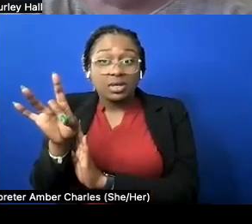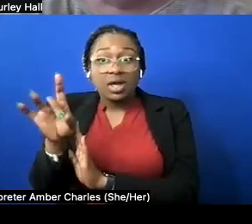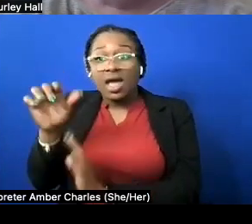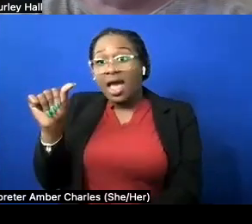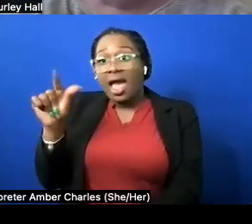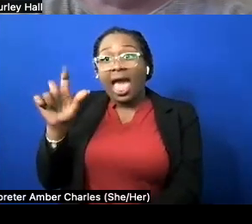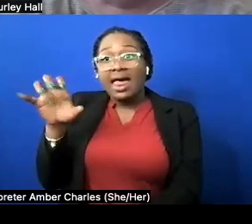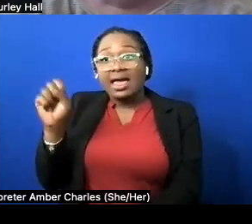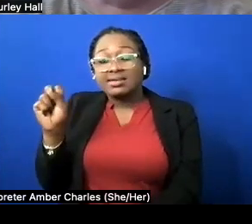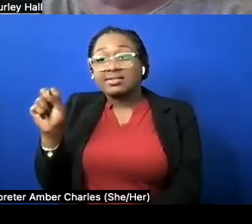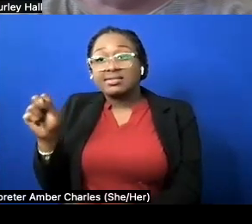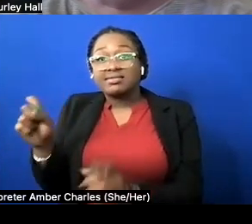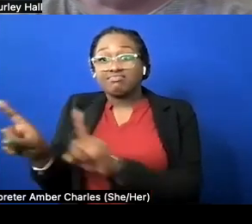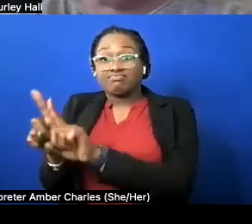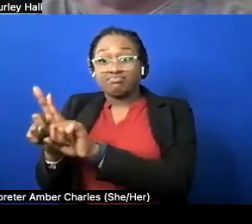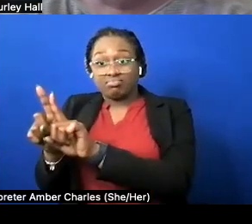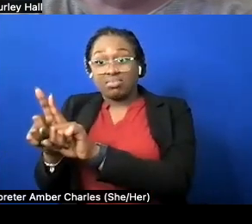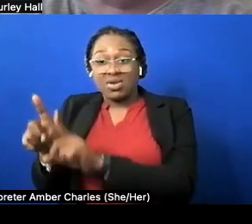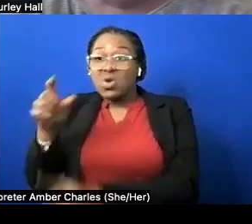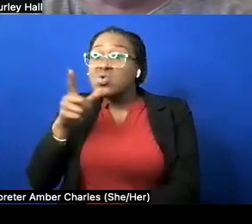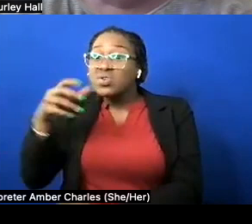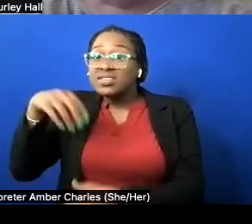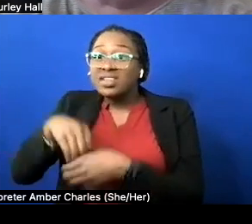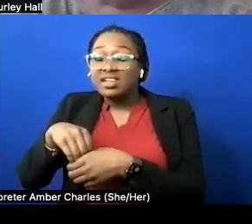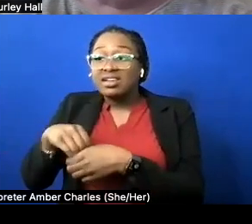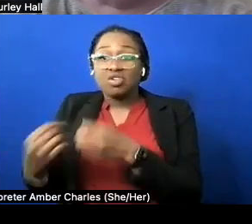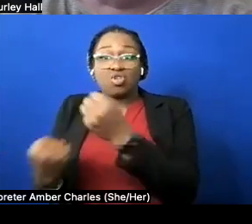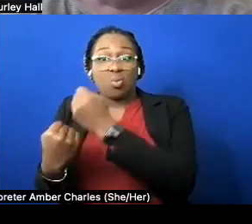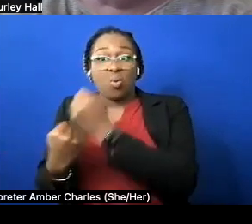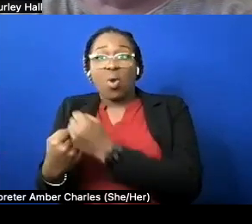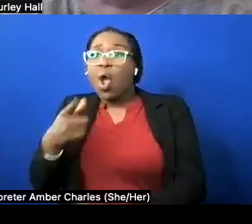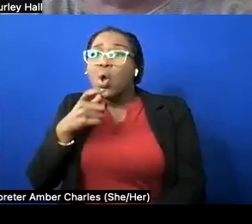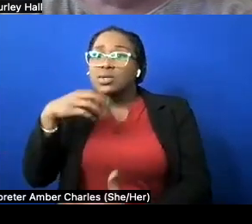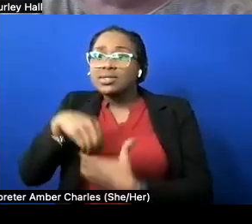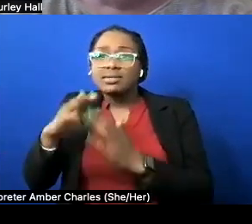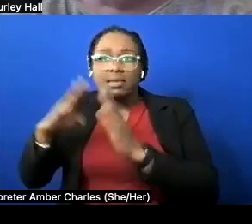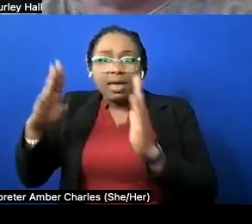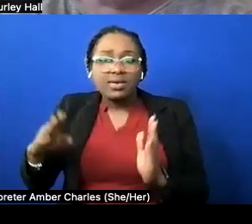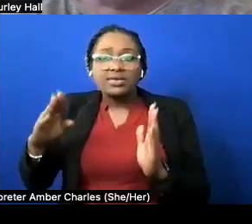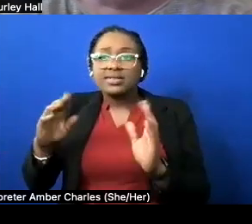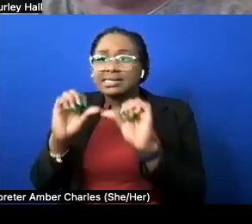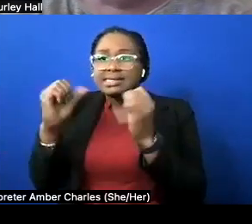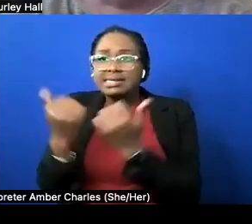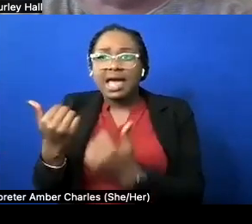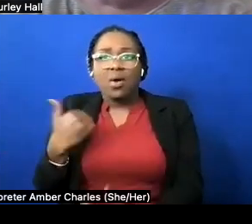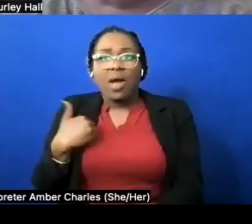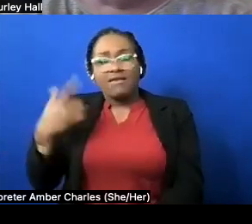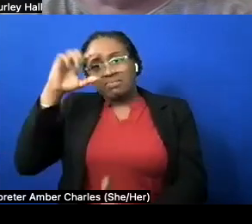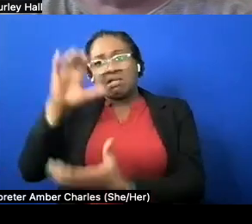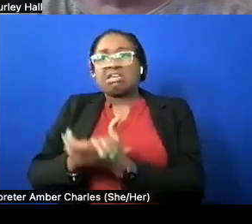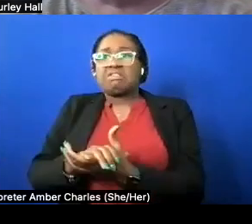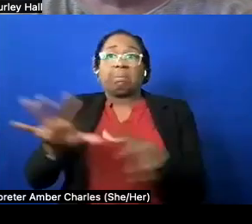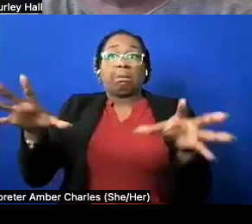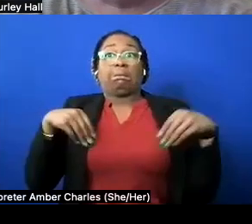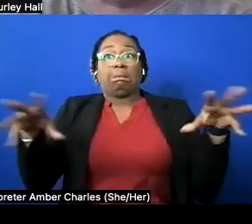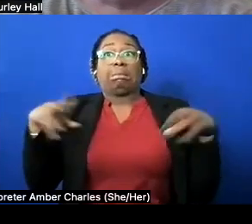to choose who's in our corner. We need to choose who's in our house. You know, society would have us believe that we're supposed to just take whatever